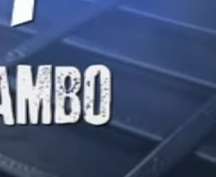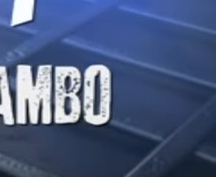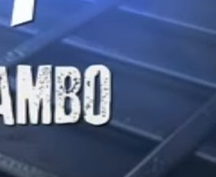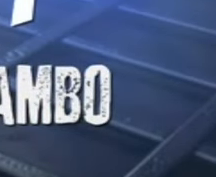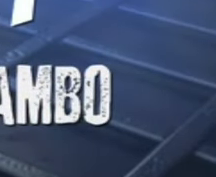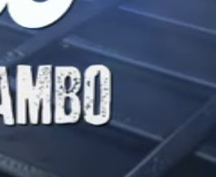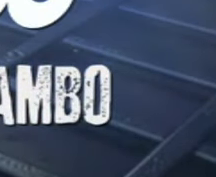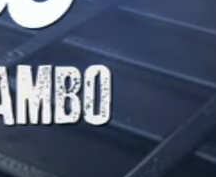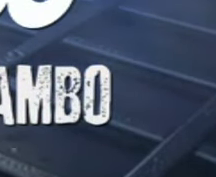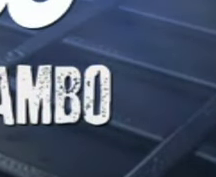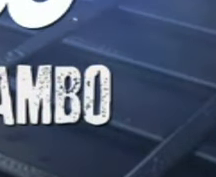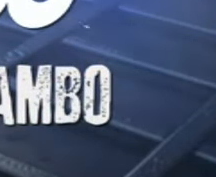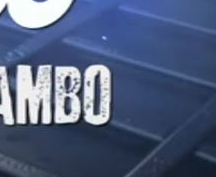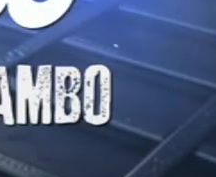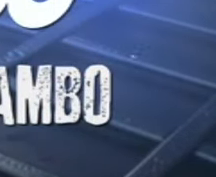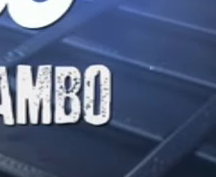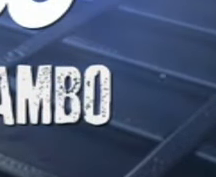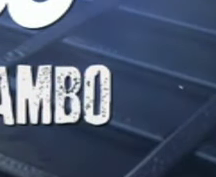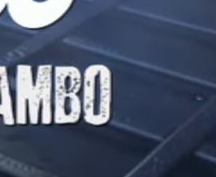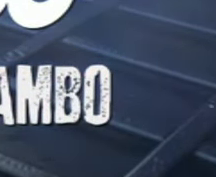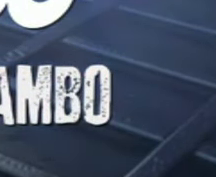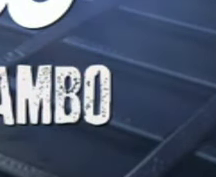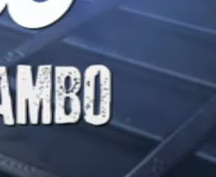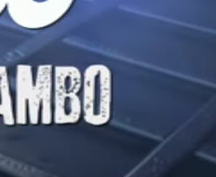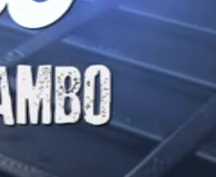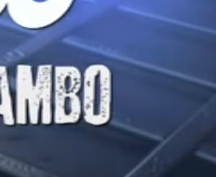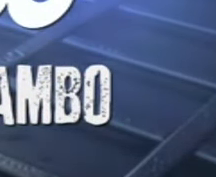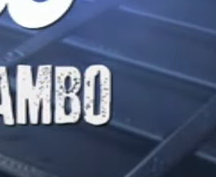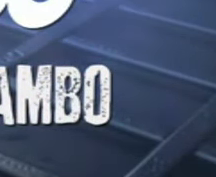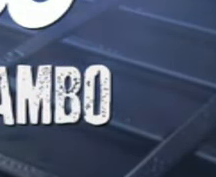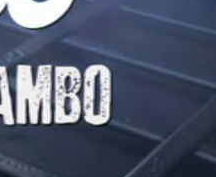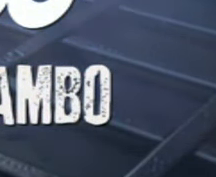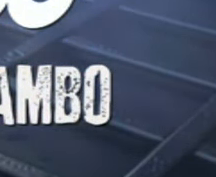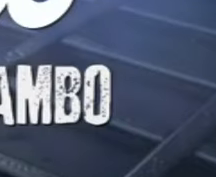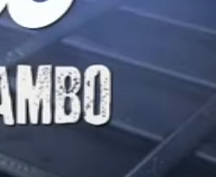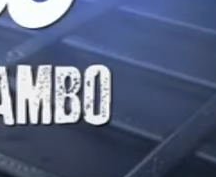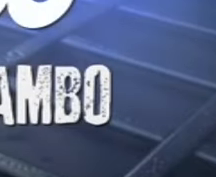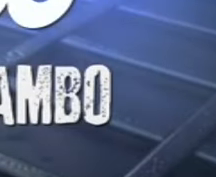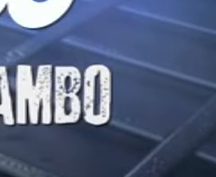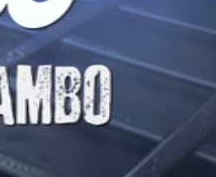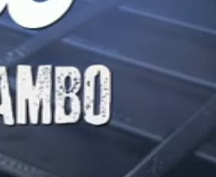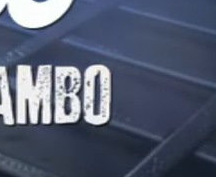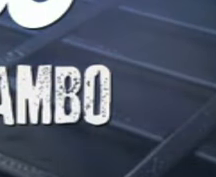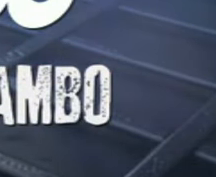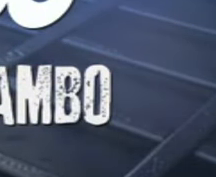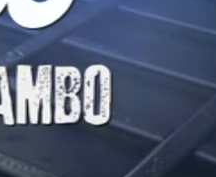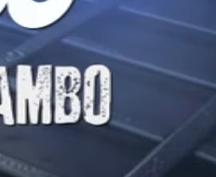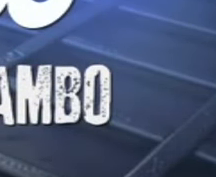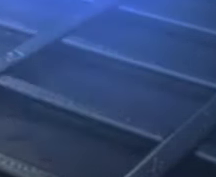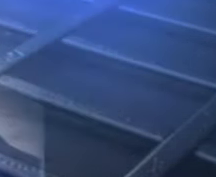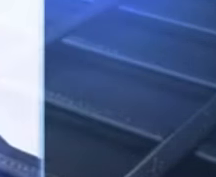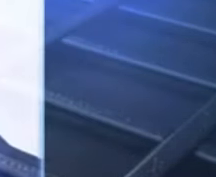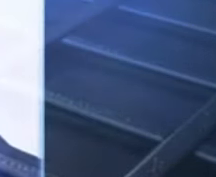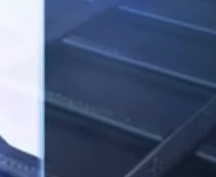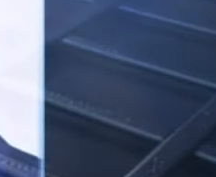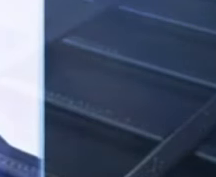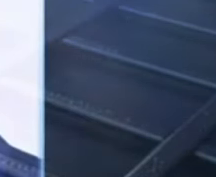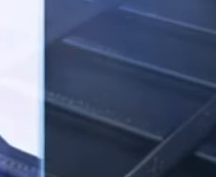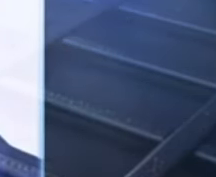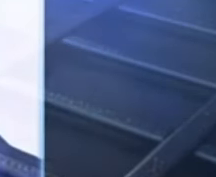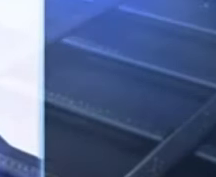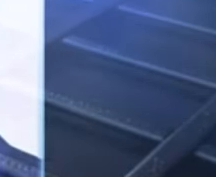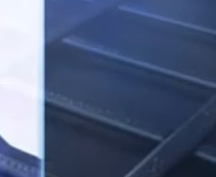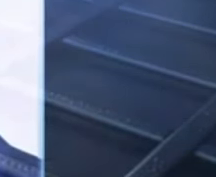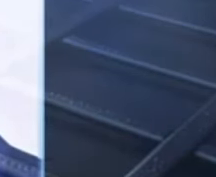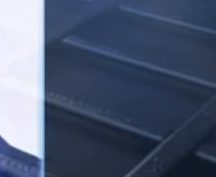the ghost workers, deposited a total of 163 million shillings into his M-Pesa account. Mzalendo